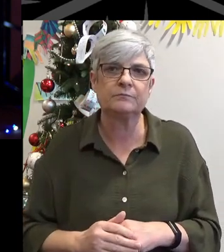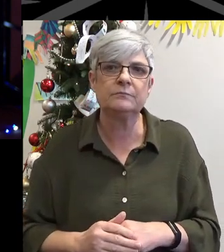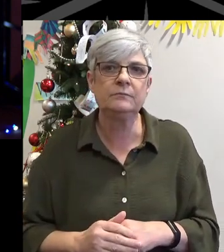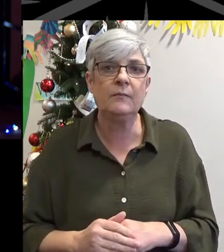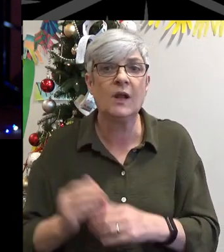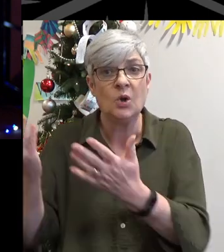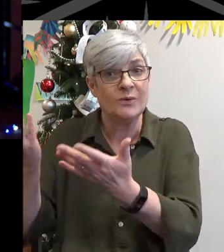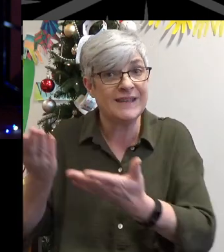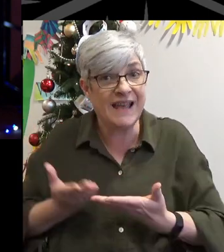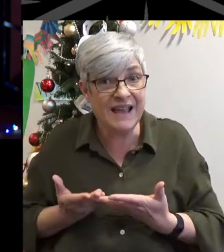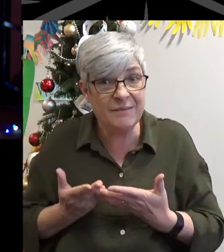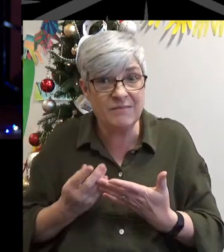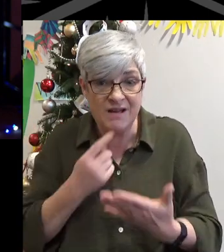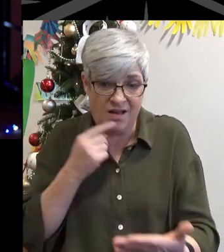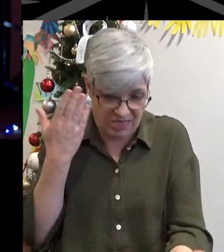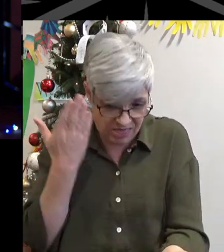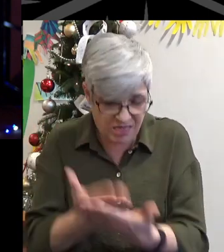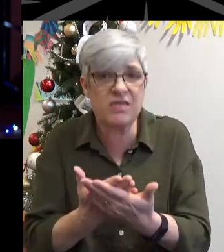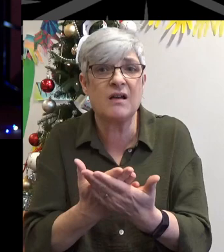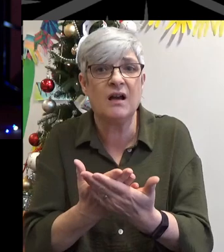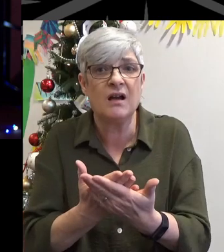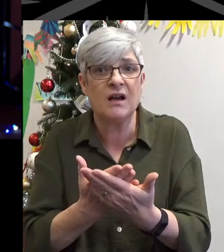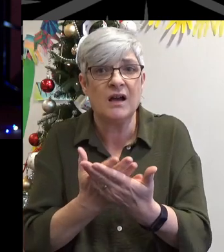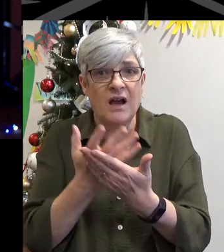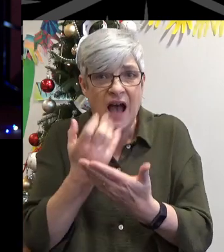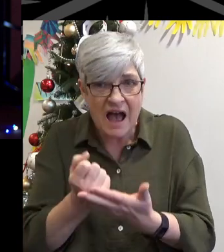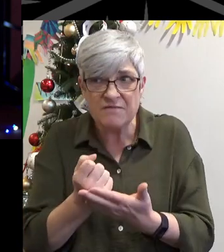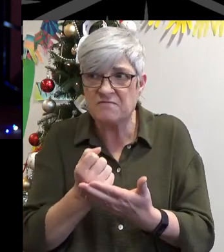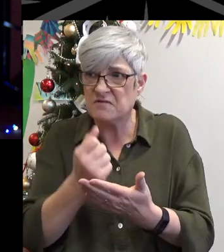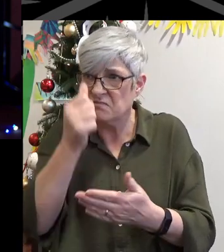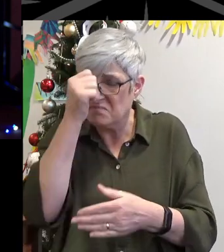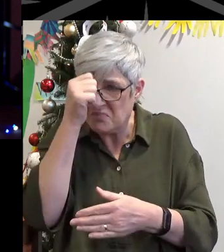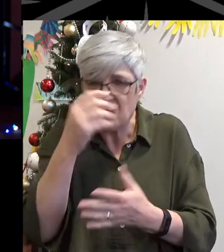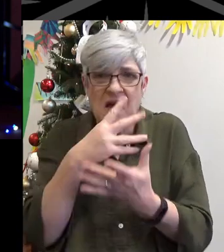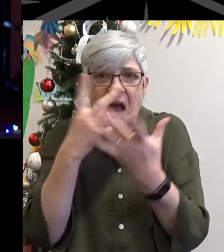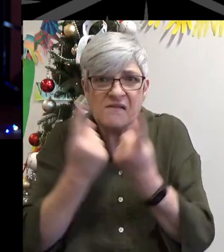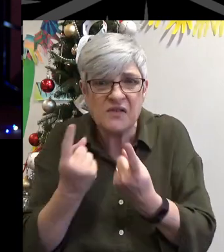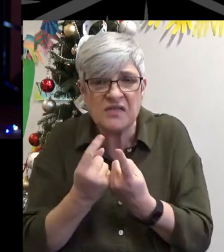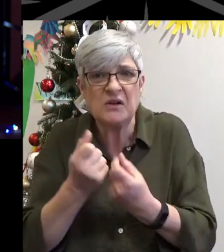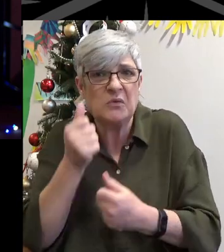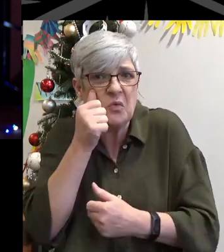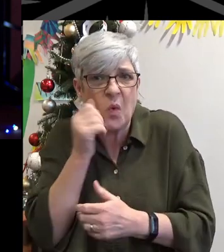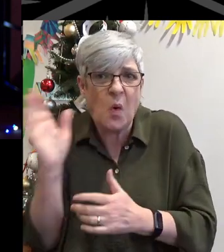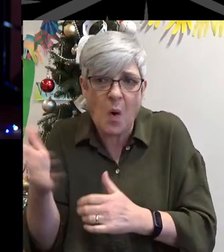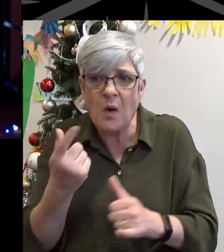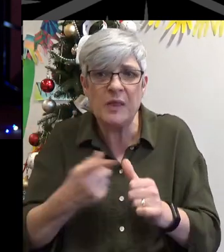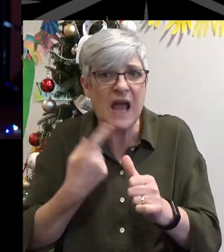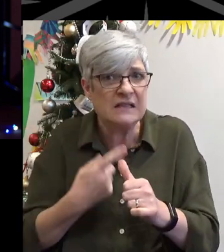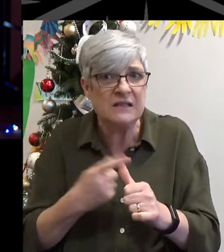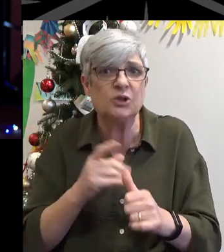You came not demanding that we have sussed everything, that we know all the answers,